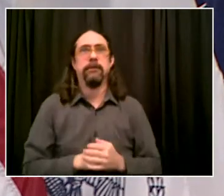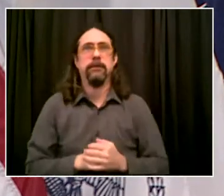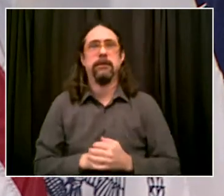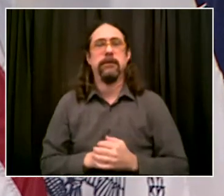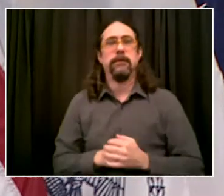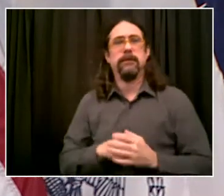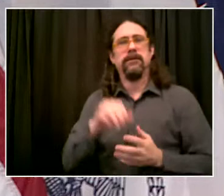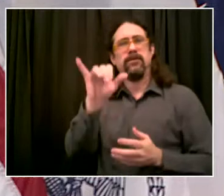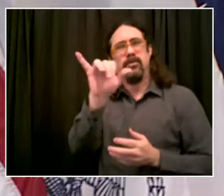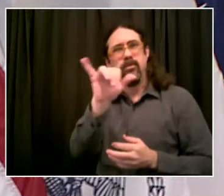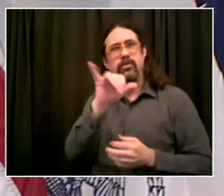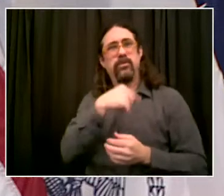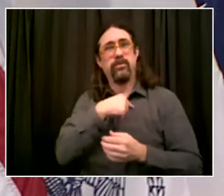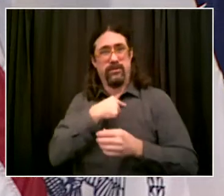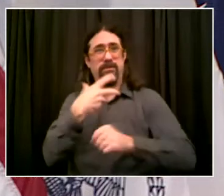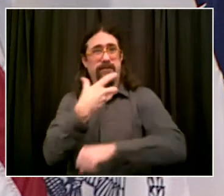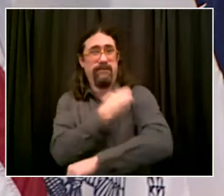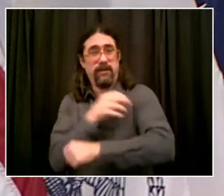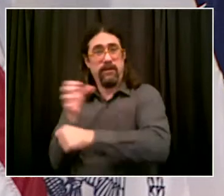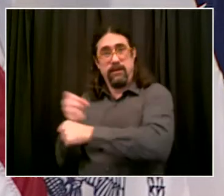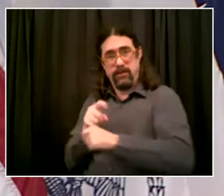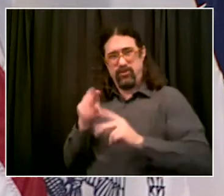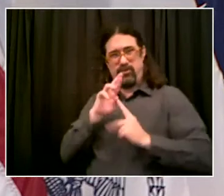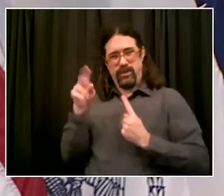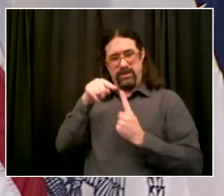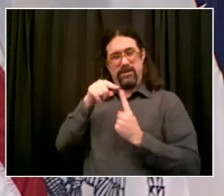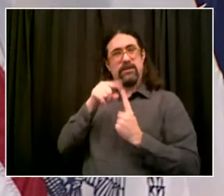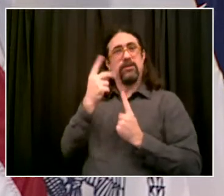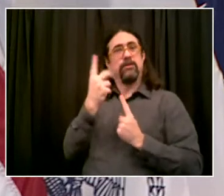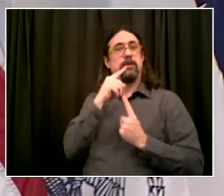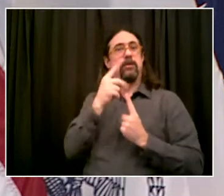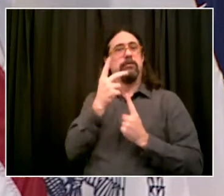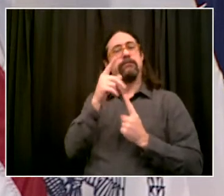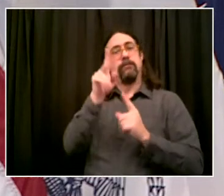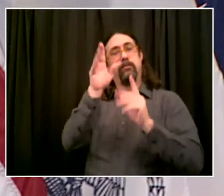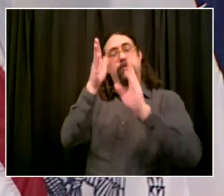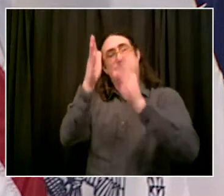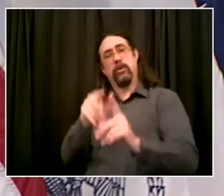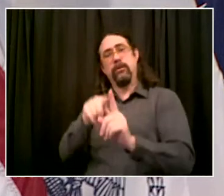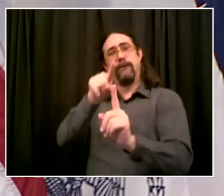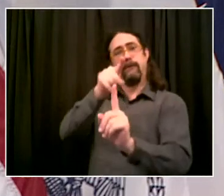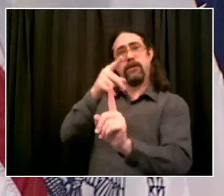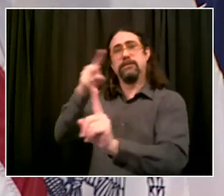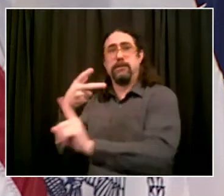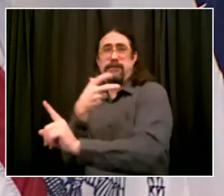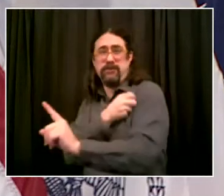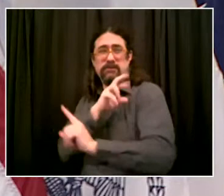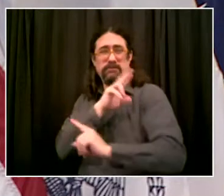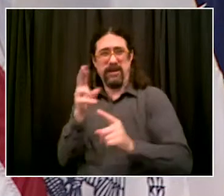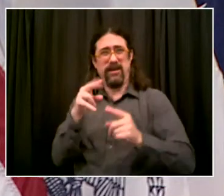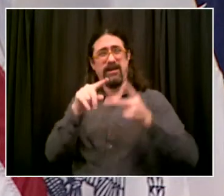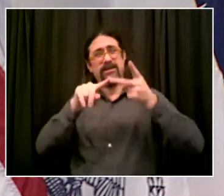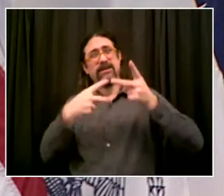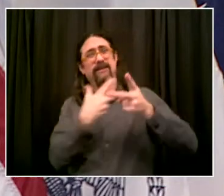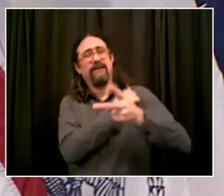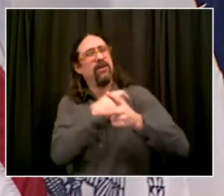The next is Juan Manuel from New York One. Good morning, Mr. Mayor. How are you? Good, Juan Manuel. How are